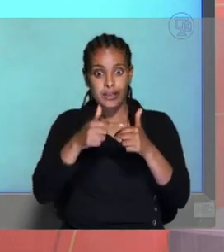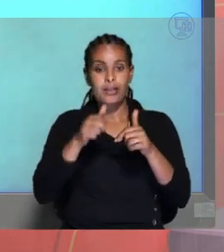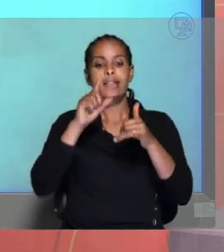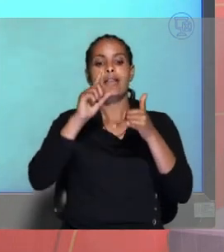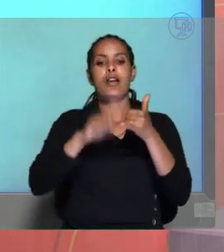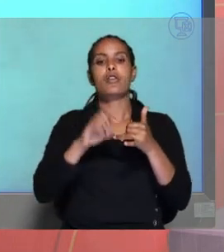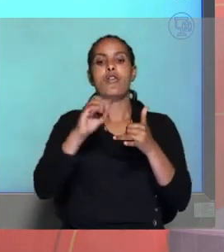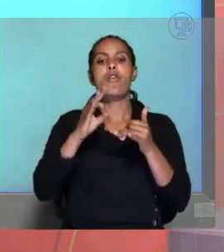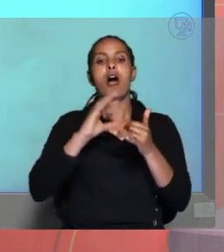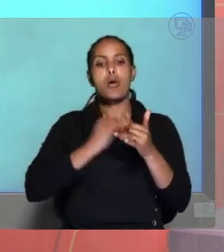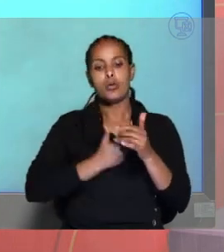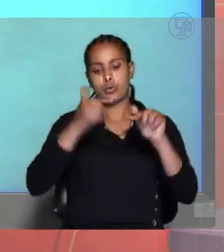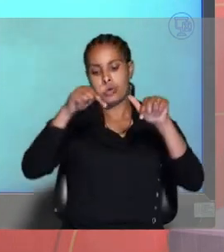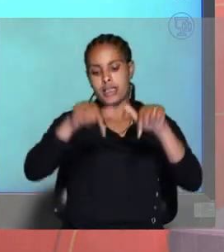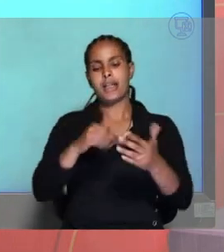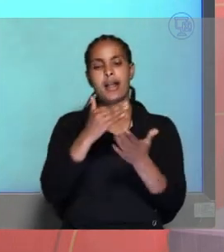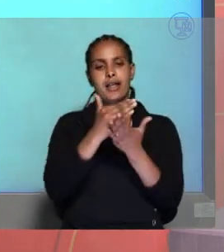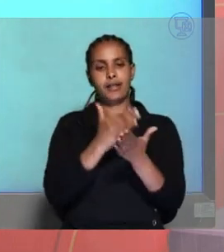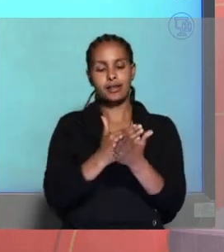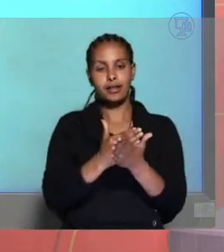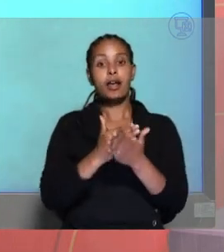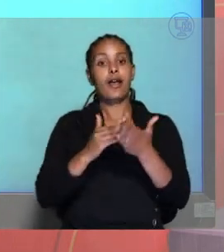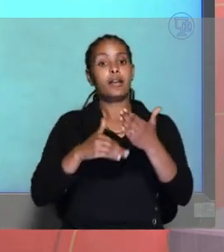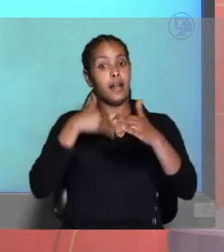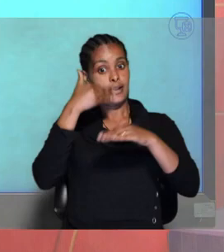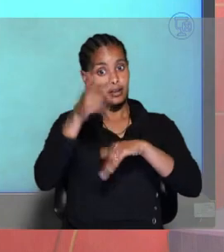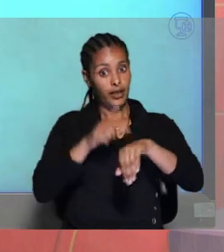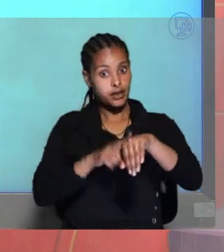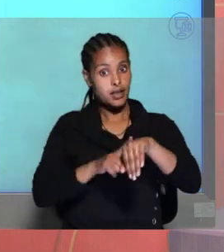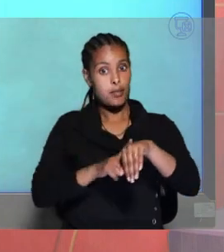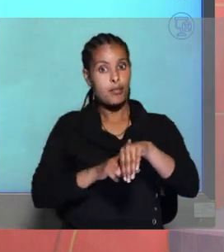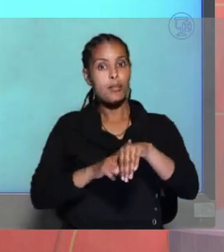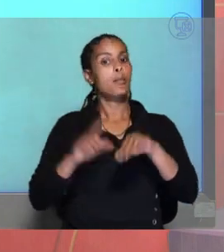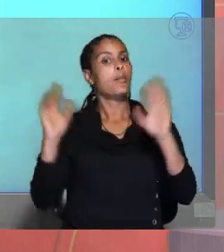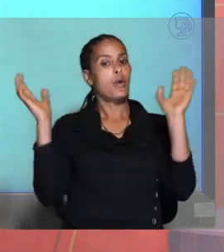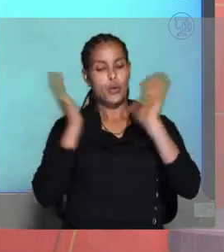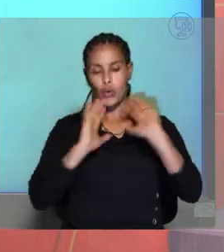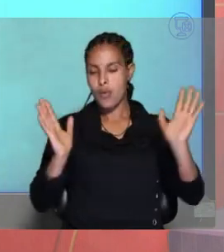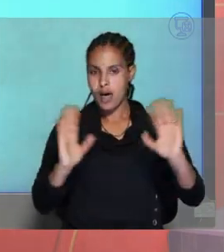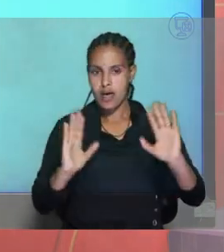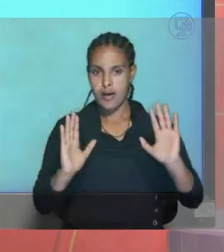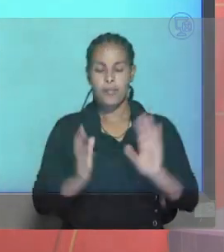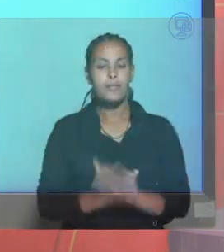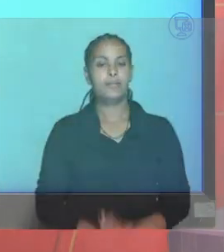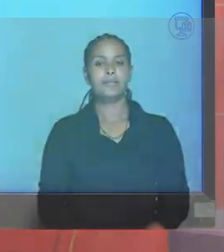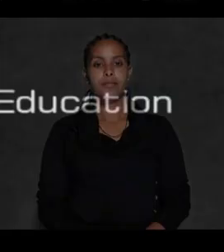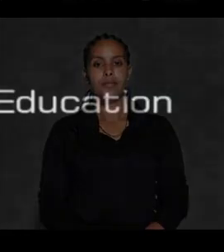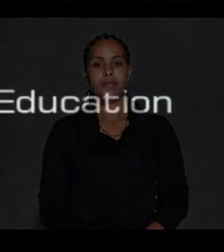the end of our today's lesson. Until next time, goodbye.